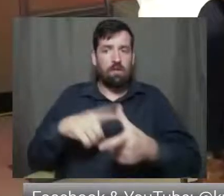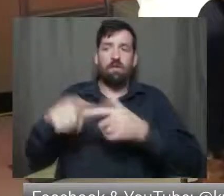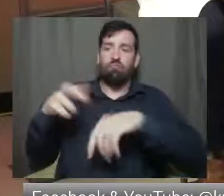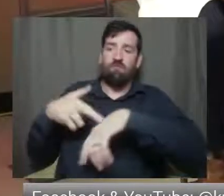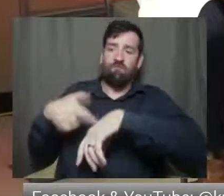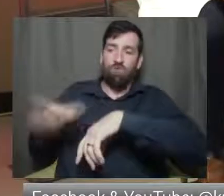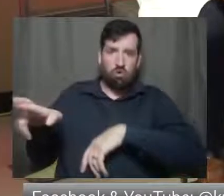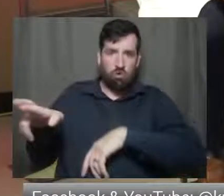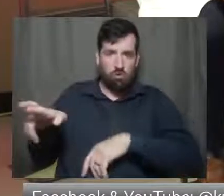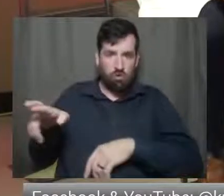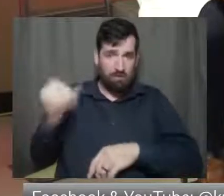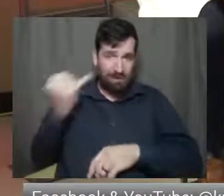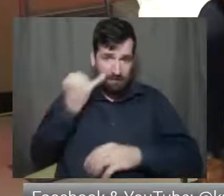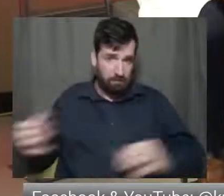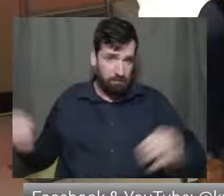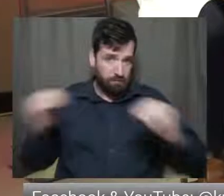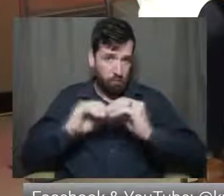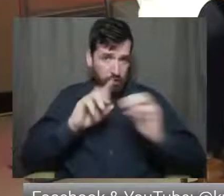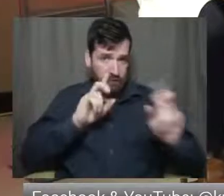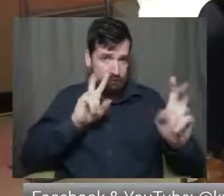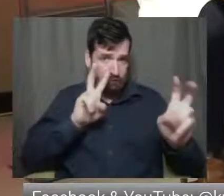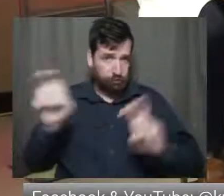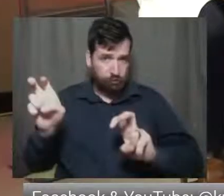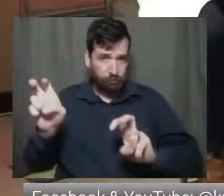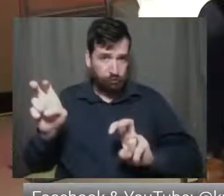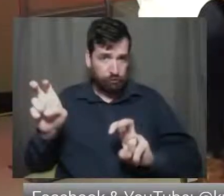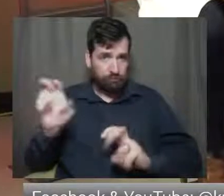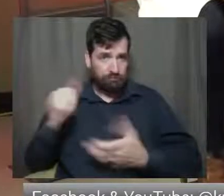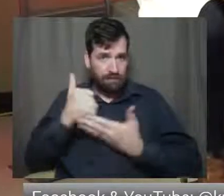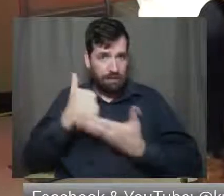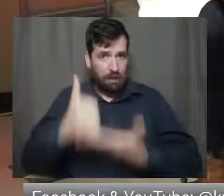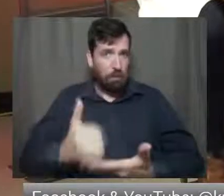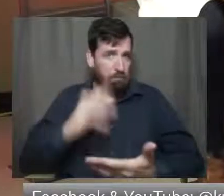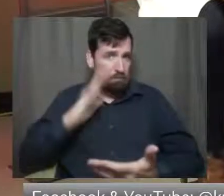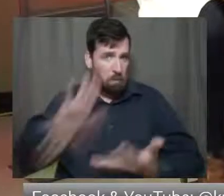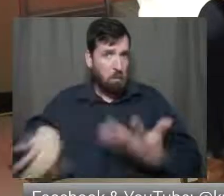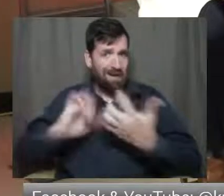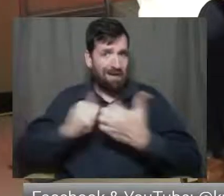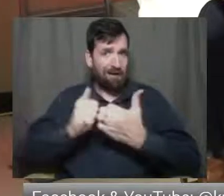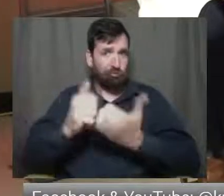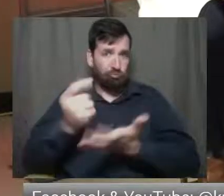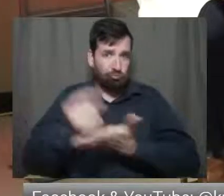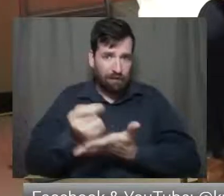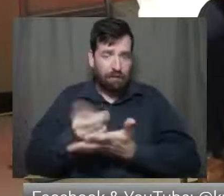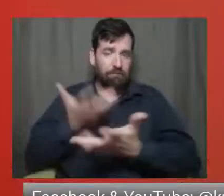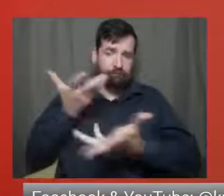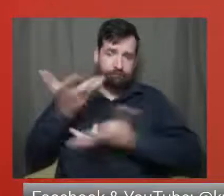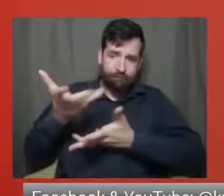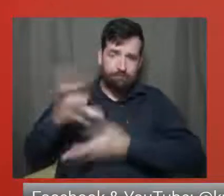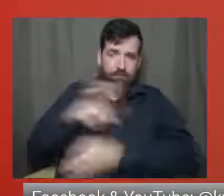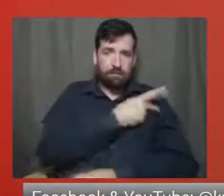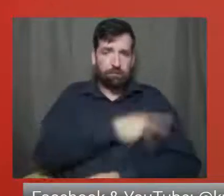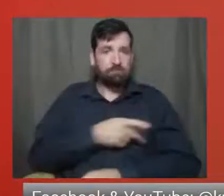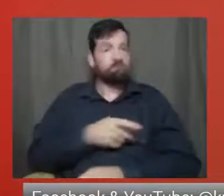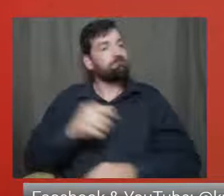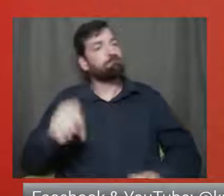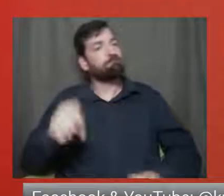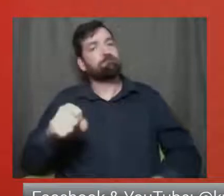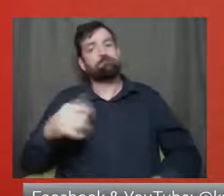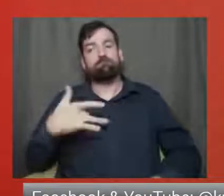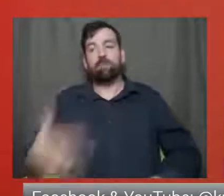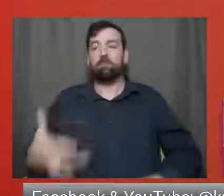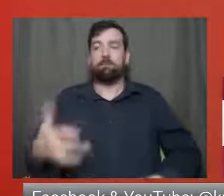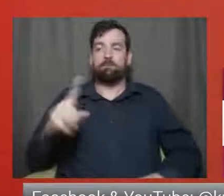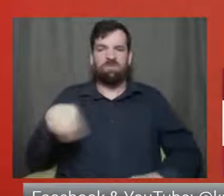further issues, so that could help you better know how to treat and handle your patient on your end. Yeah, I usually just ask a simple